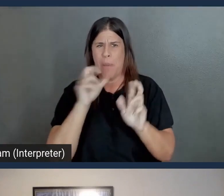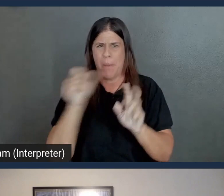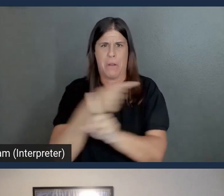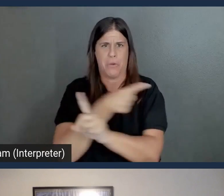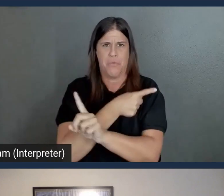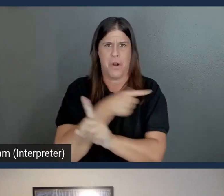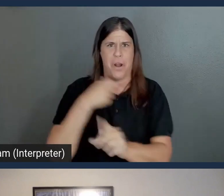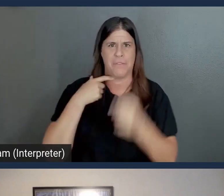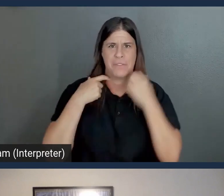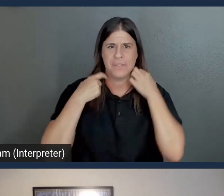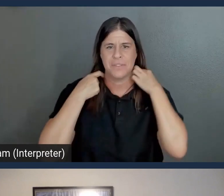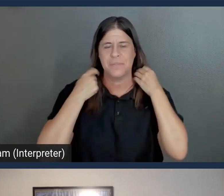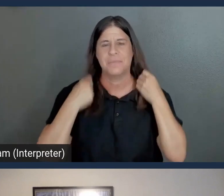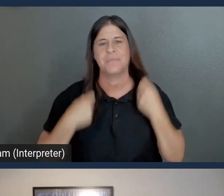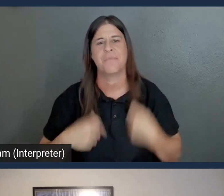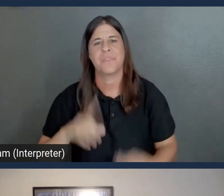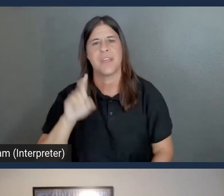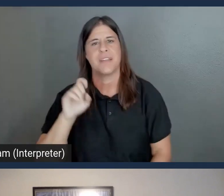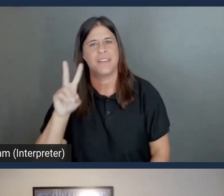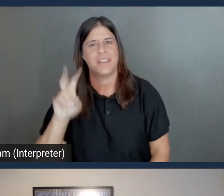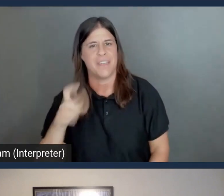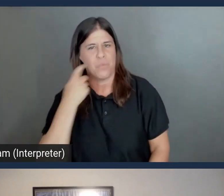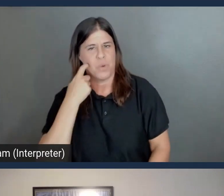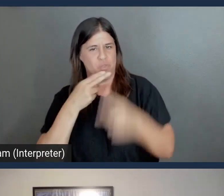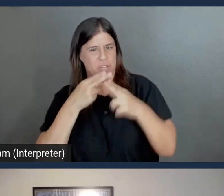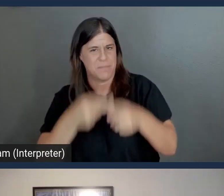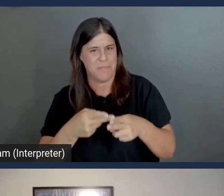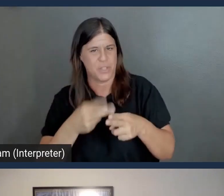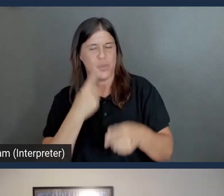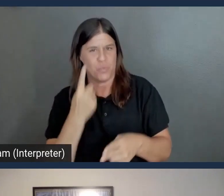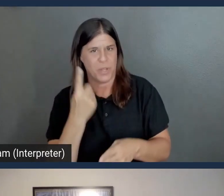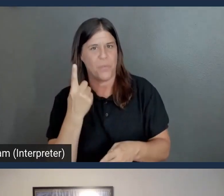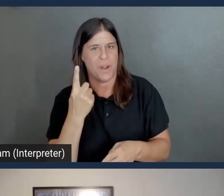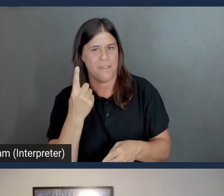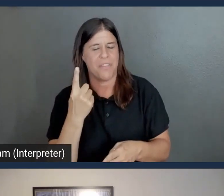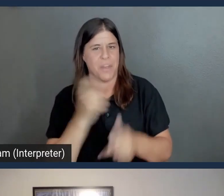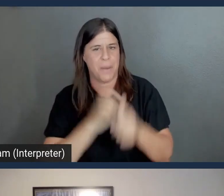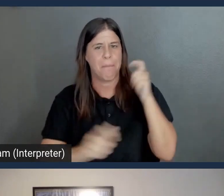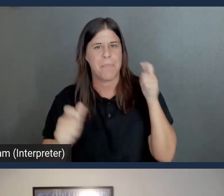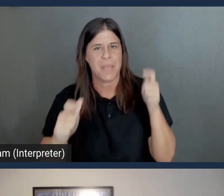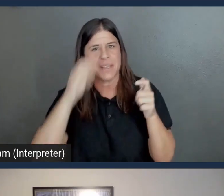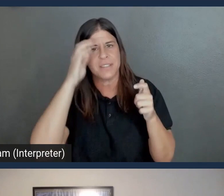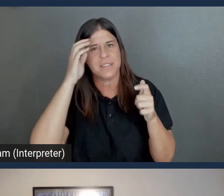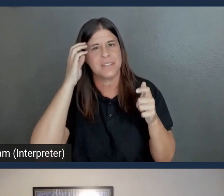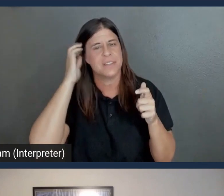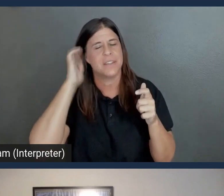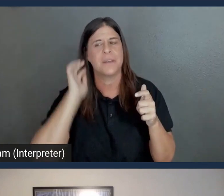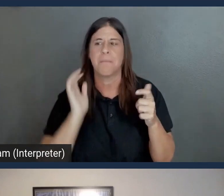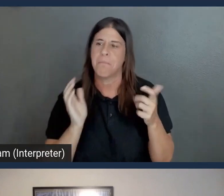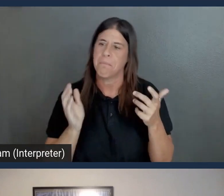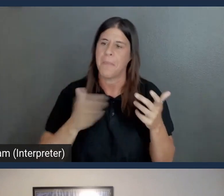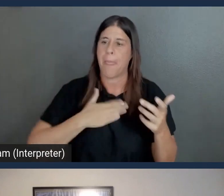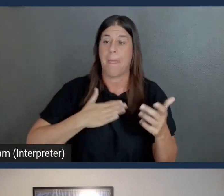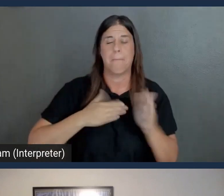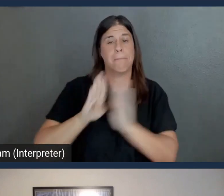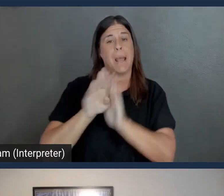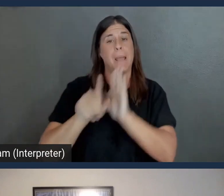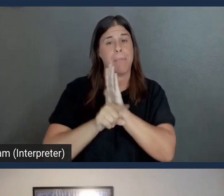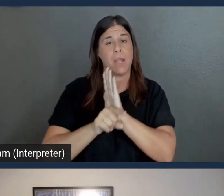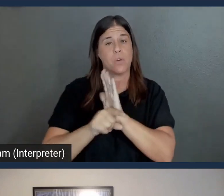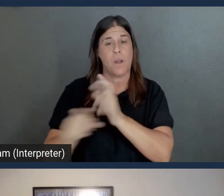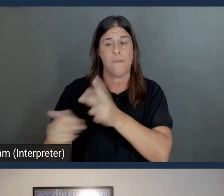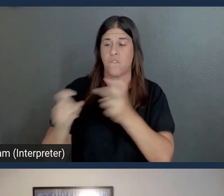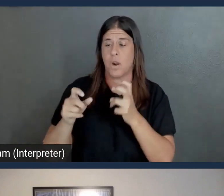there. No, actually, what you just hit on is kind of actually one of the biggest things that, my background was coming from a